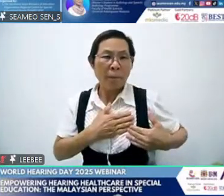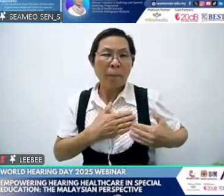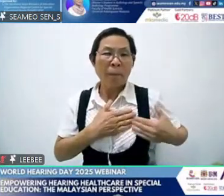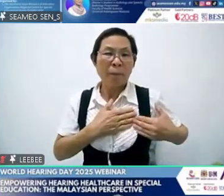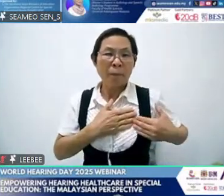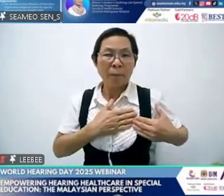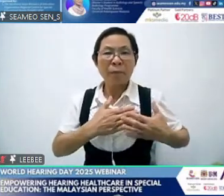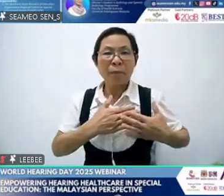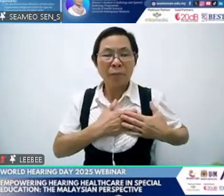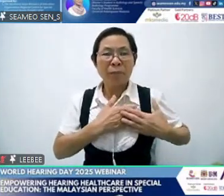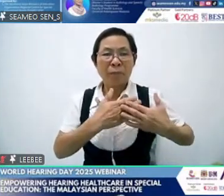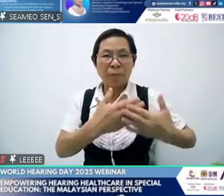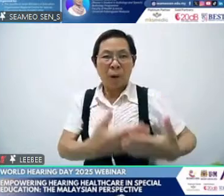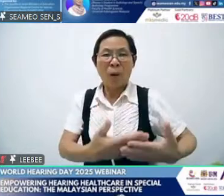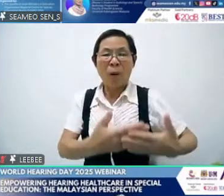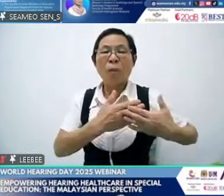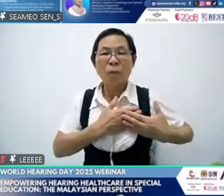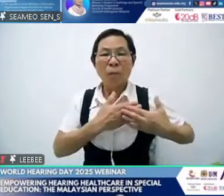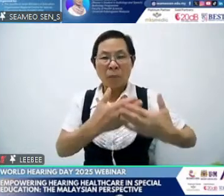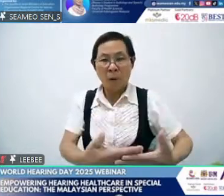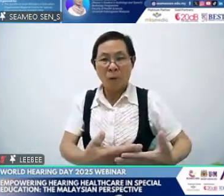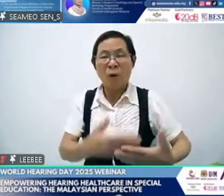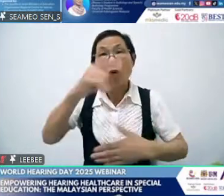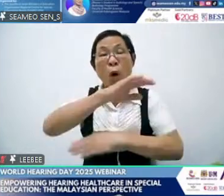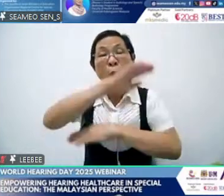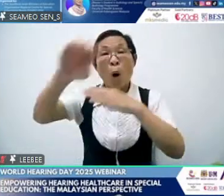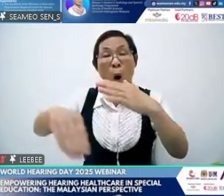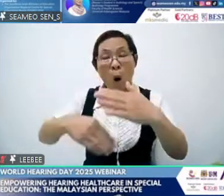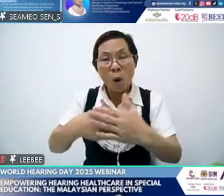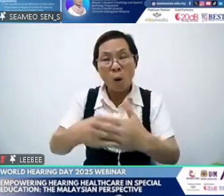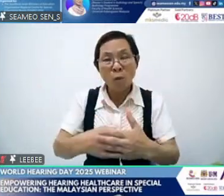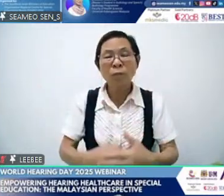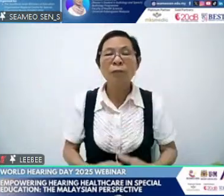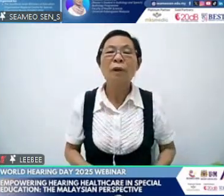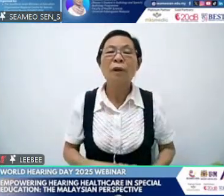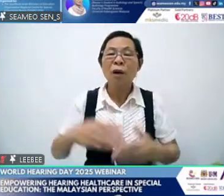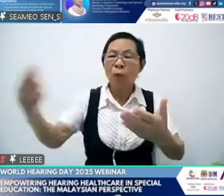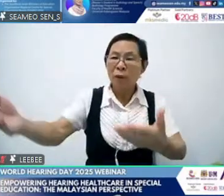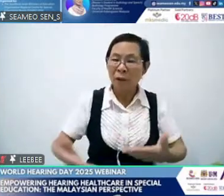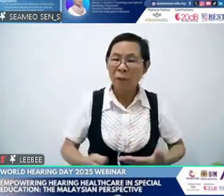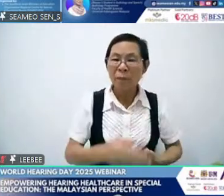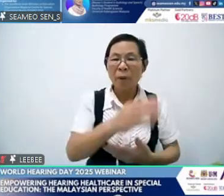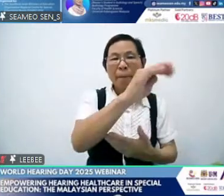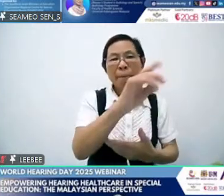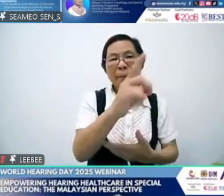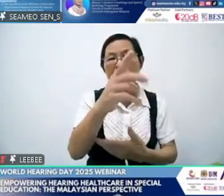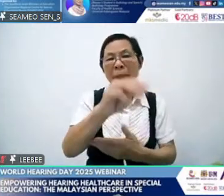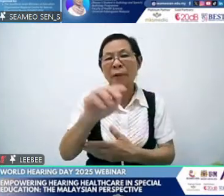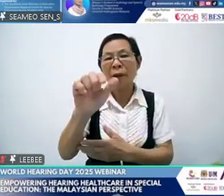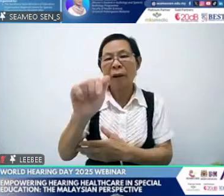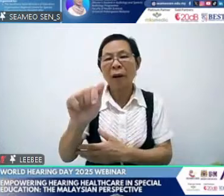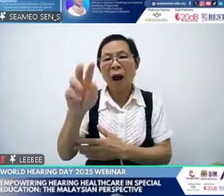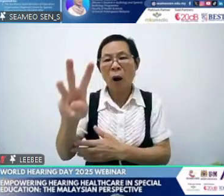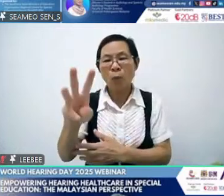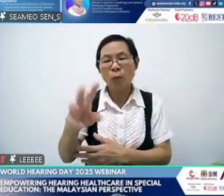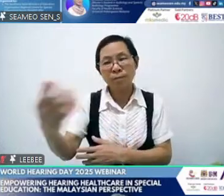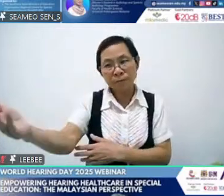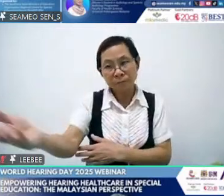education for all. Now, without further ado, please welcome Madam Cheu Lih.